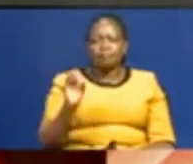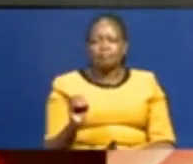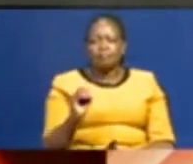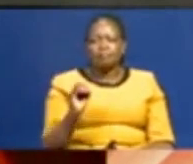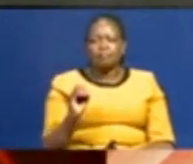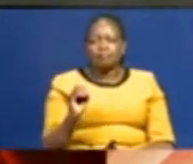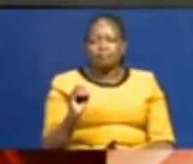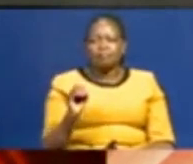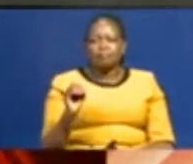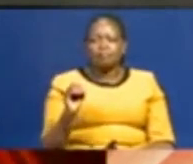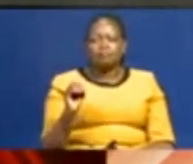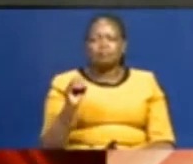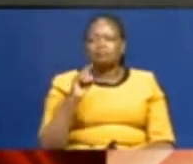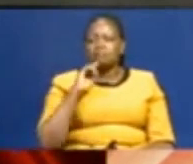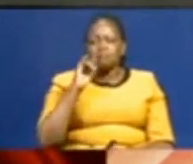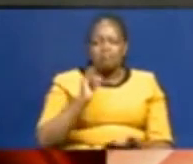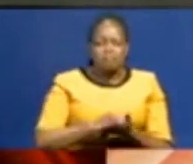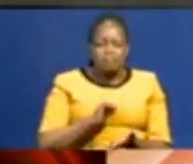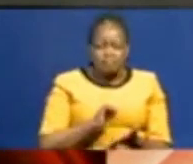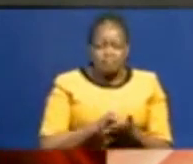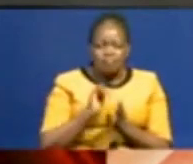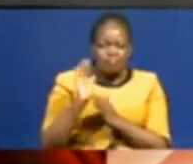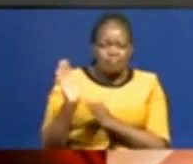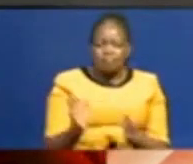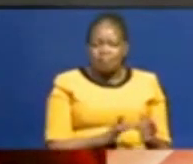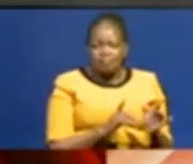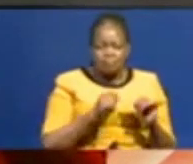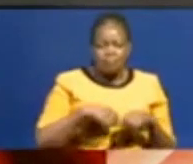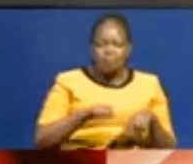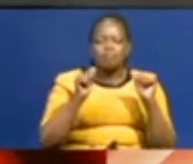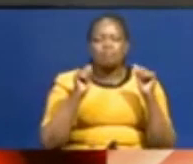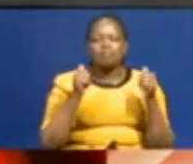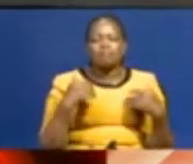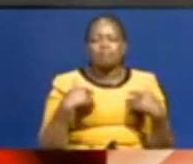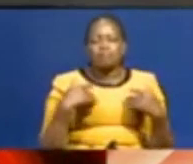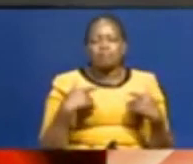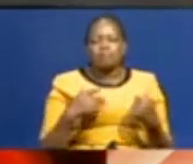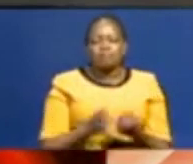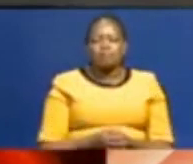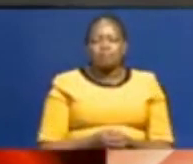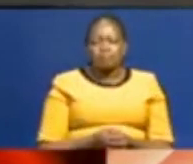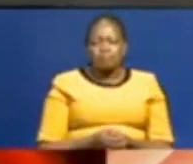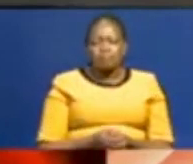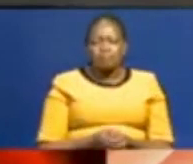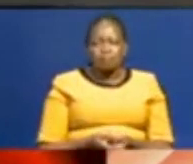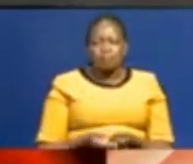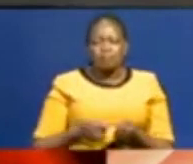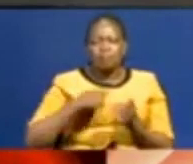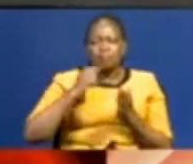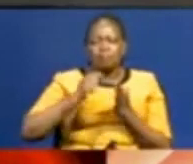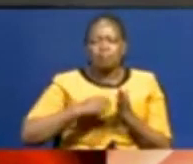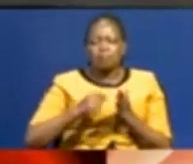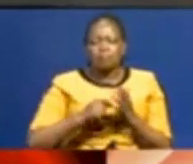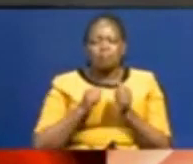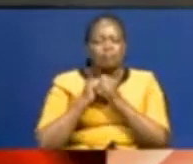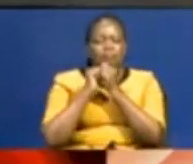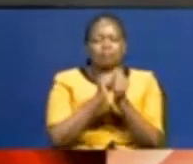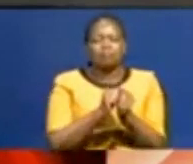CEO Anthony Mwangi says plans are also underway to roll out contract manufacturing in collaboration with the